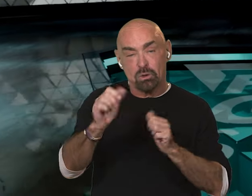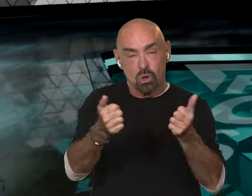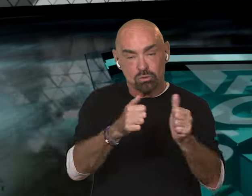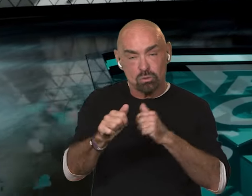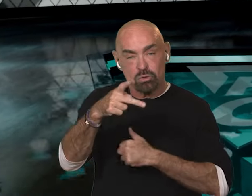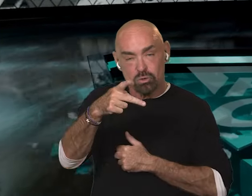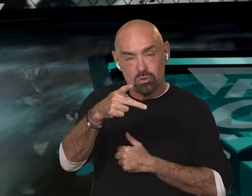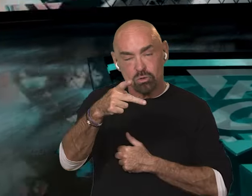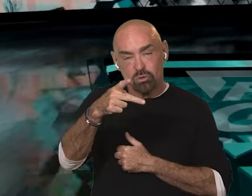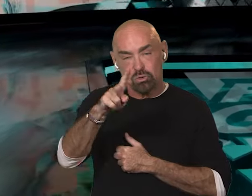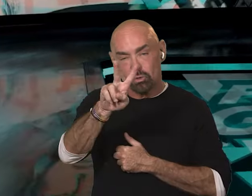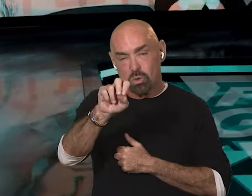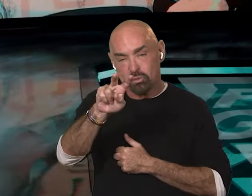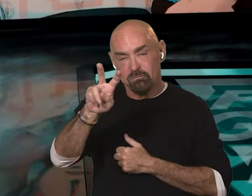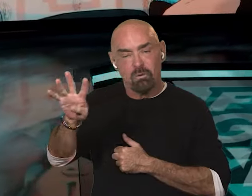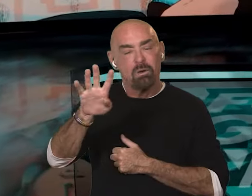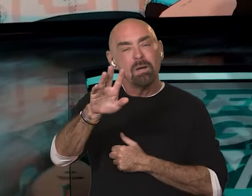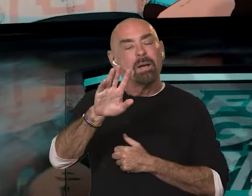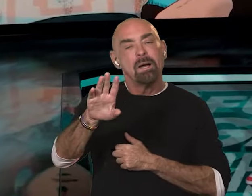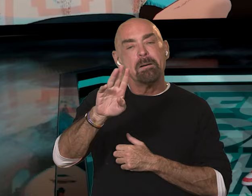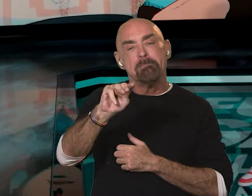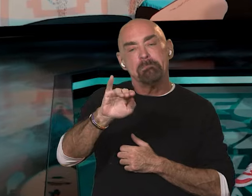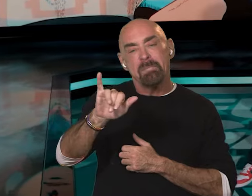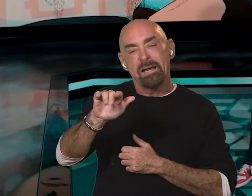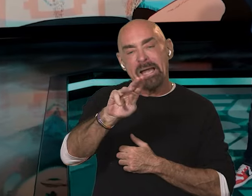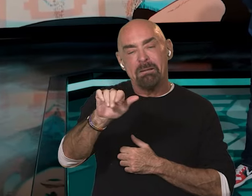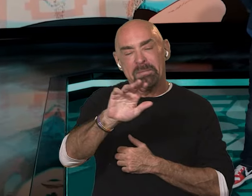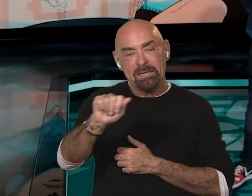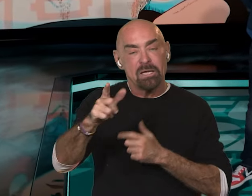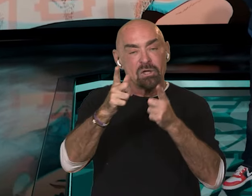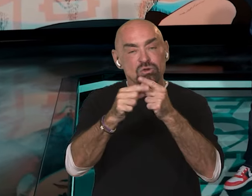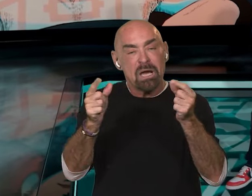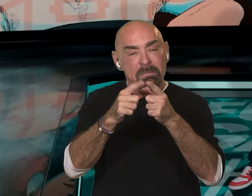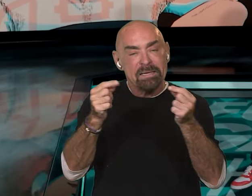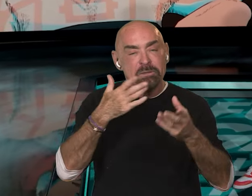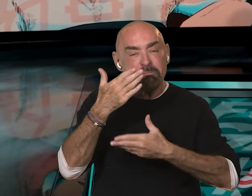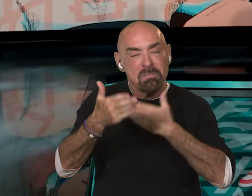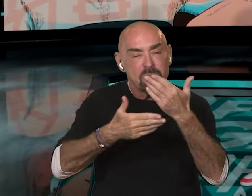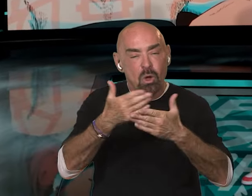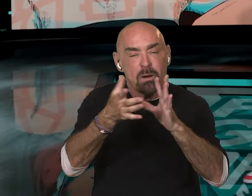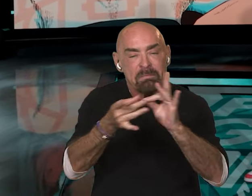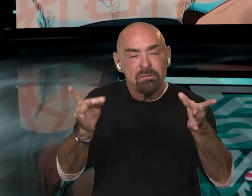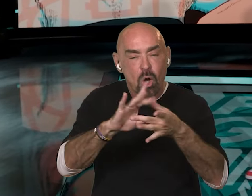game takes influence from Hotline Miami and fuses Japanese mythology with